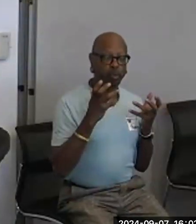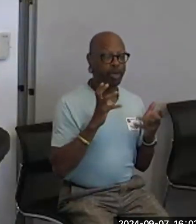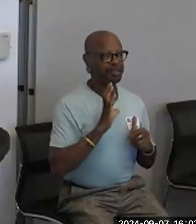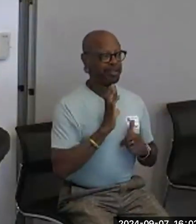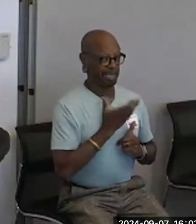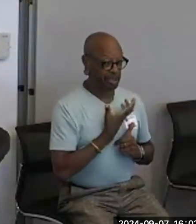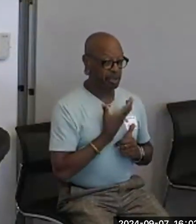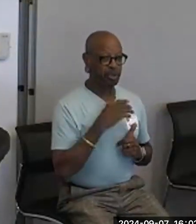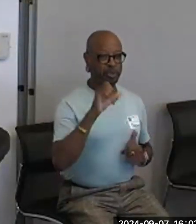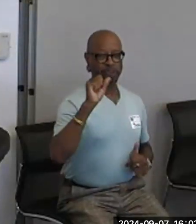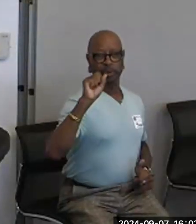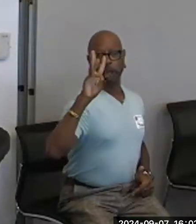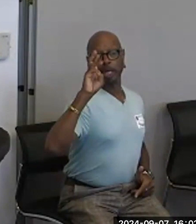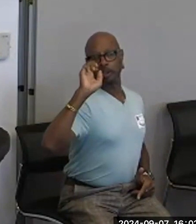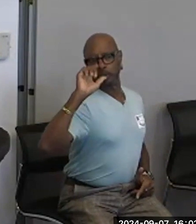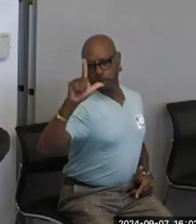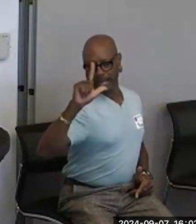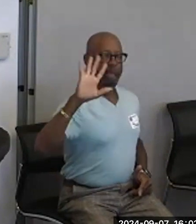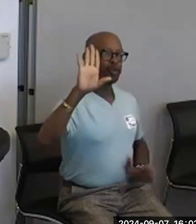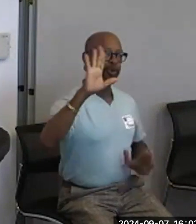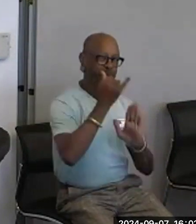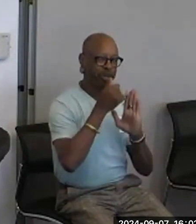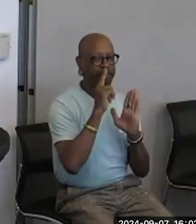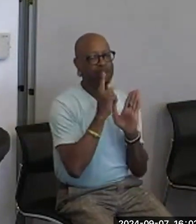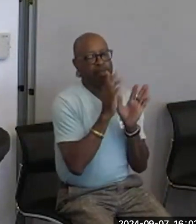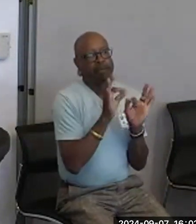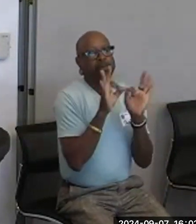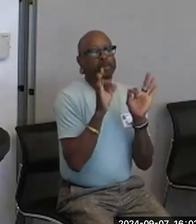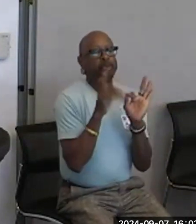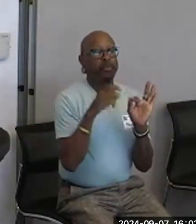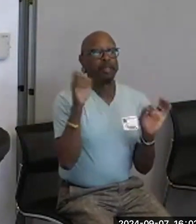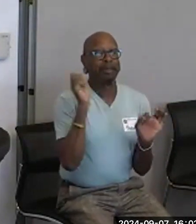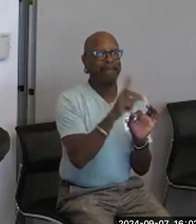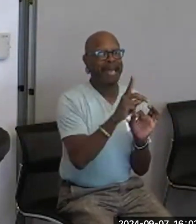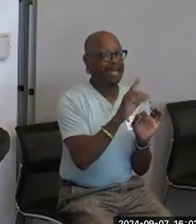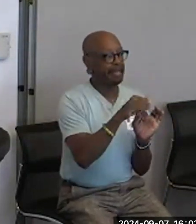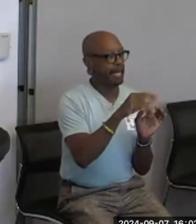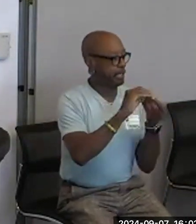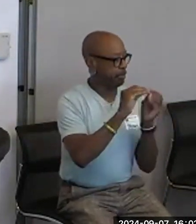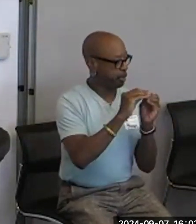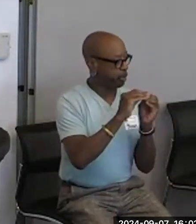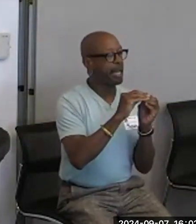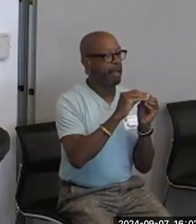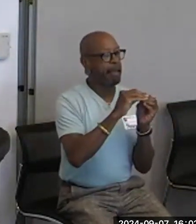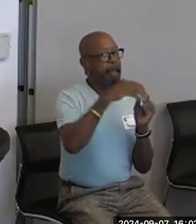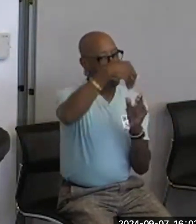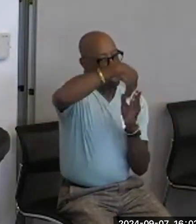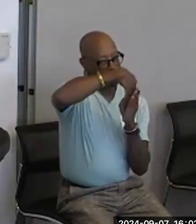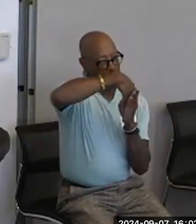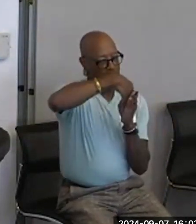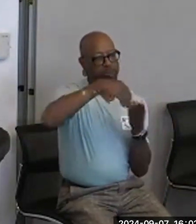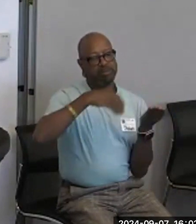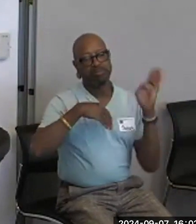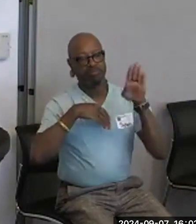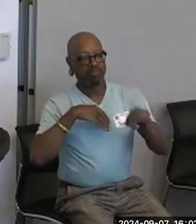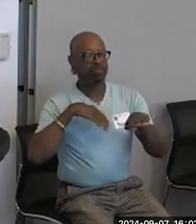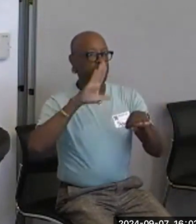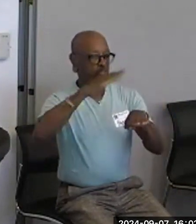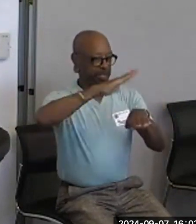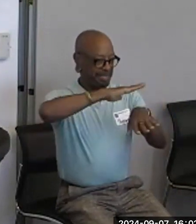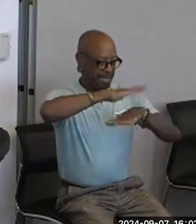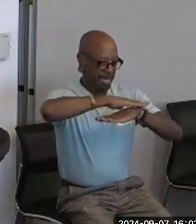swell your drawings, it is important to place it back in that numbered envelope that is on your table, because otherwise it'll be next